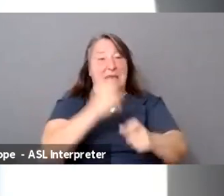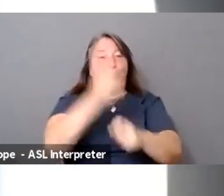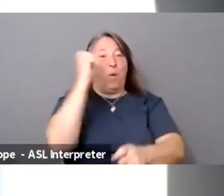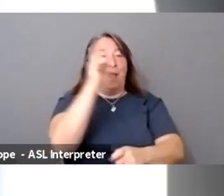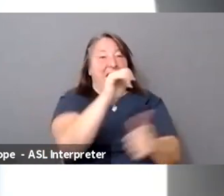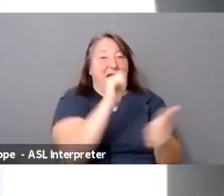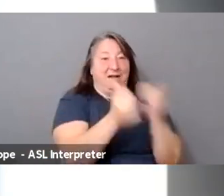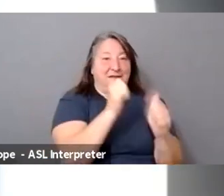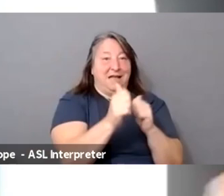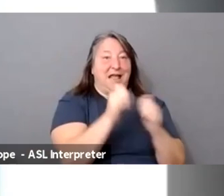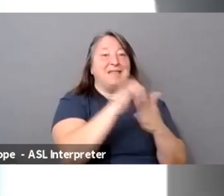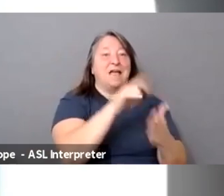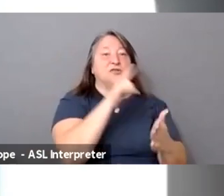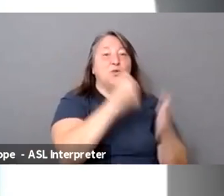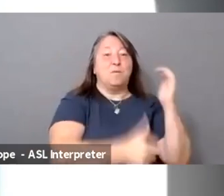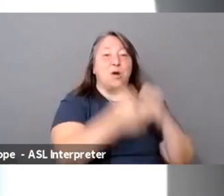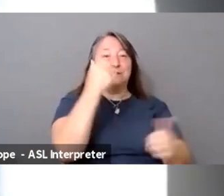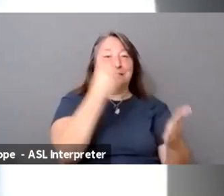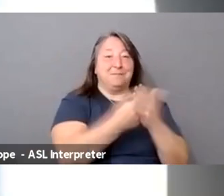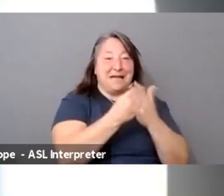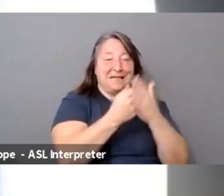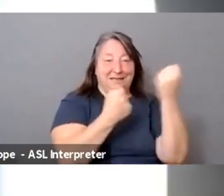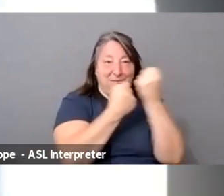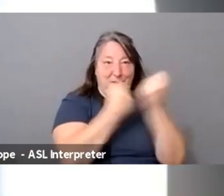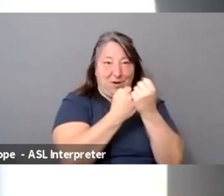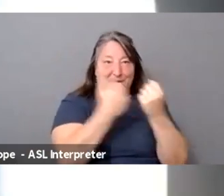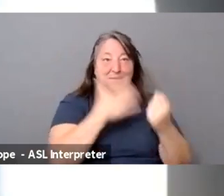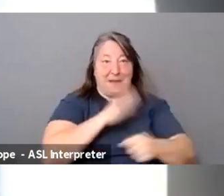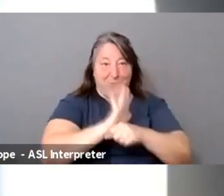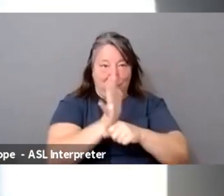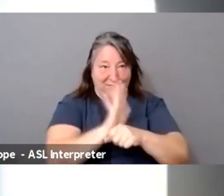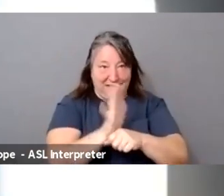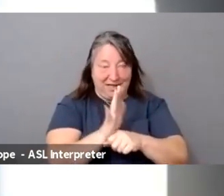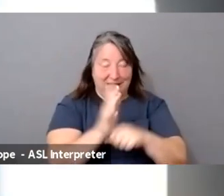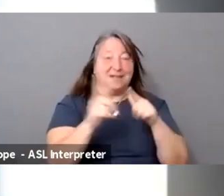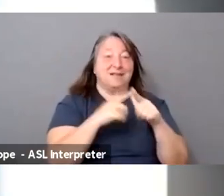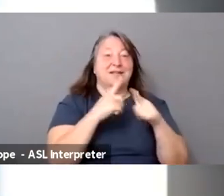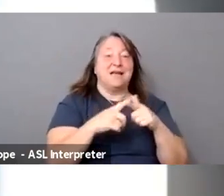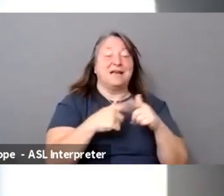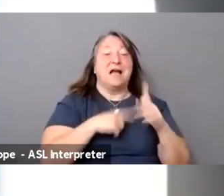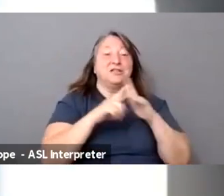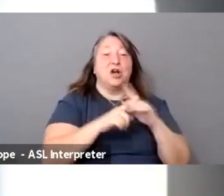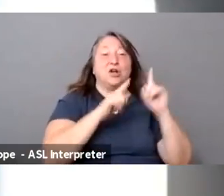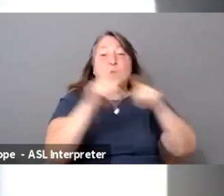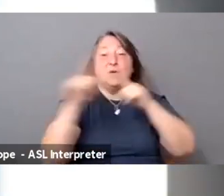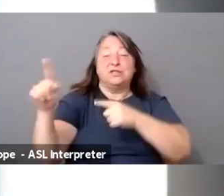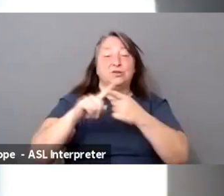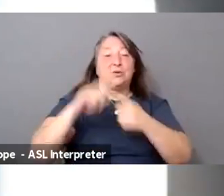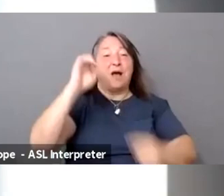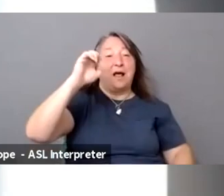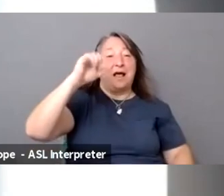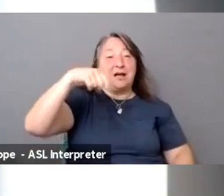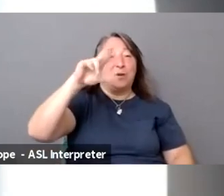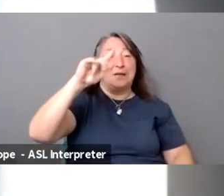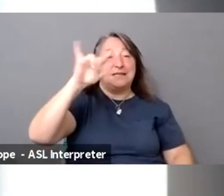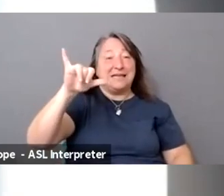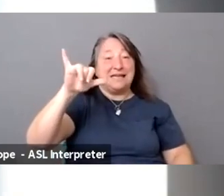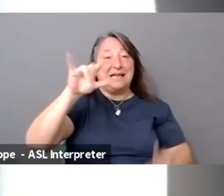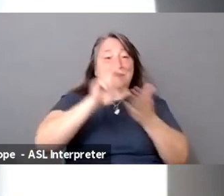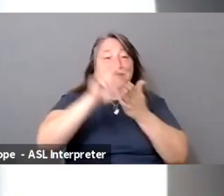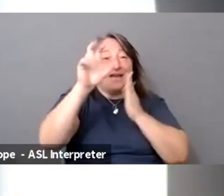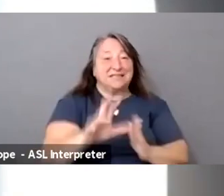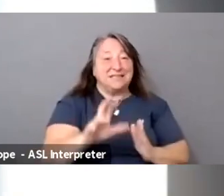primary financiers for our feature. And then I started going to other equity investors who were Asian and